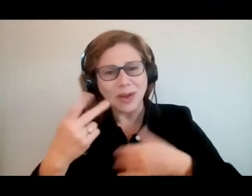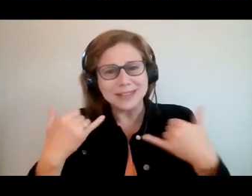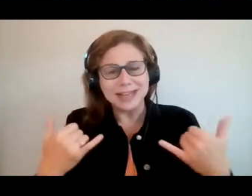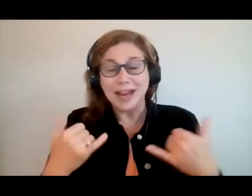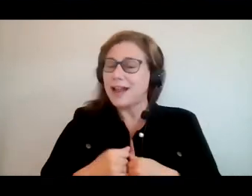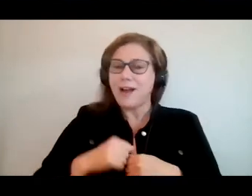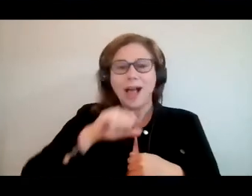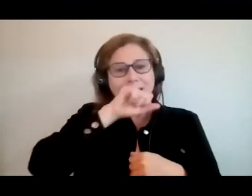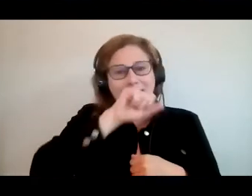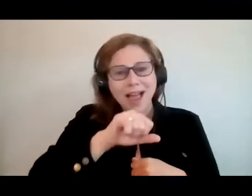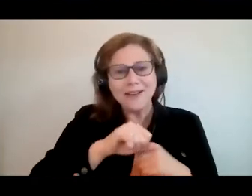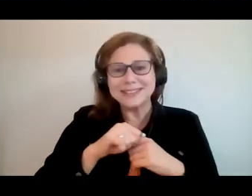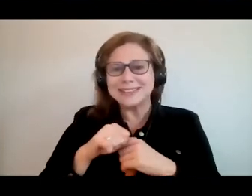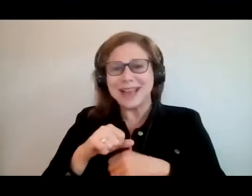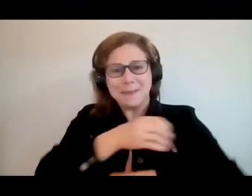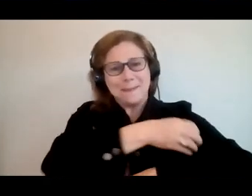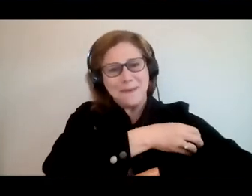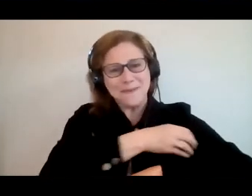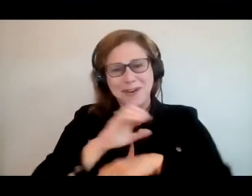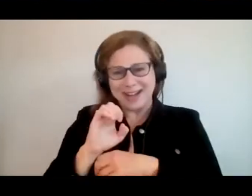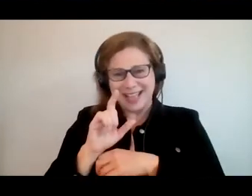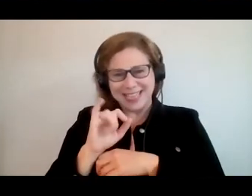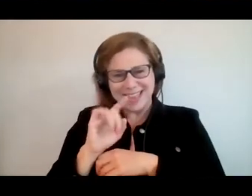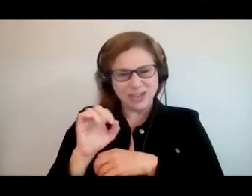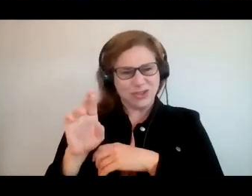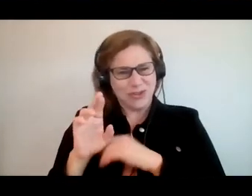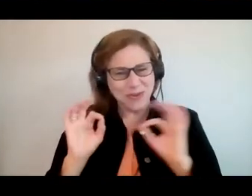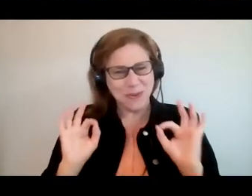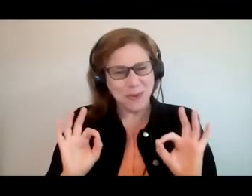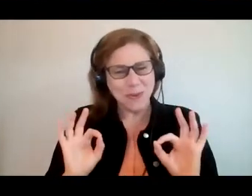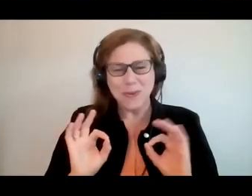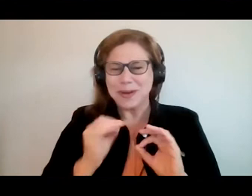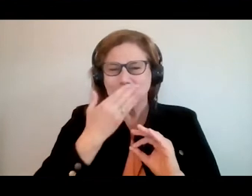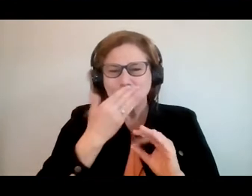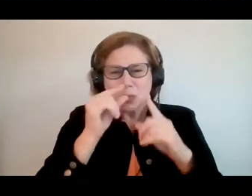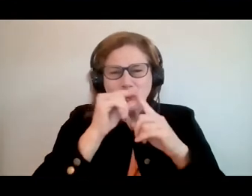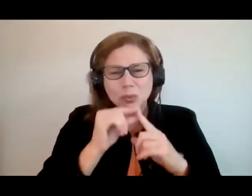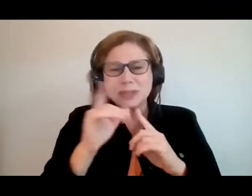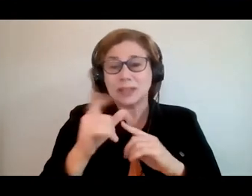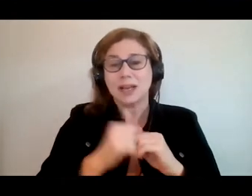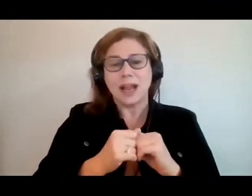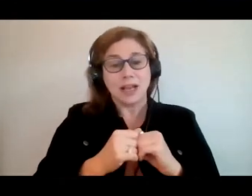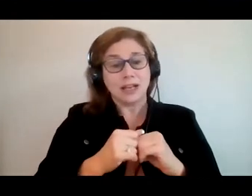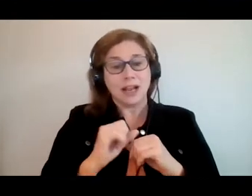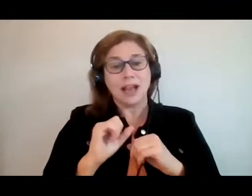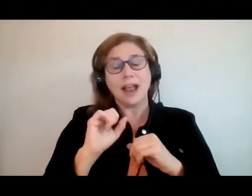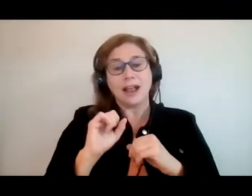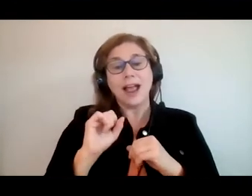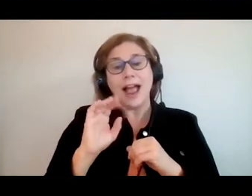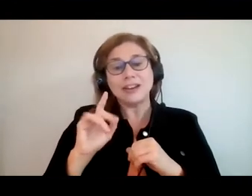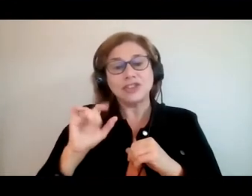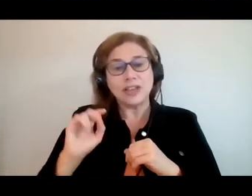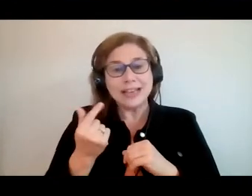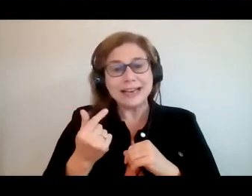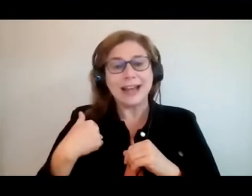this, the powerful elixir. That's great. You know, I think one of the things that Ash and I share is a sensibility. We're really attracted to